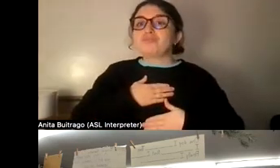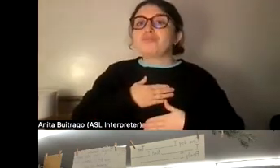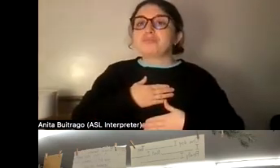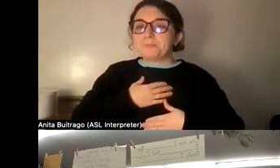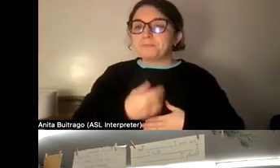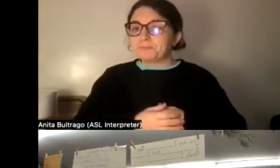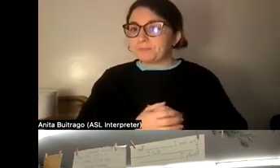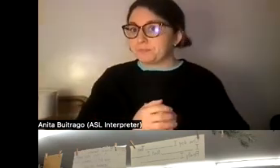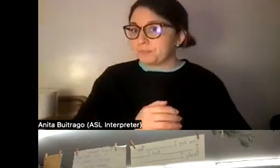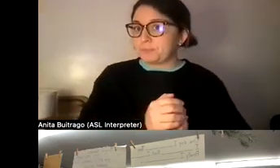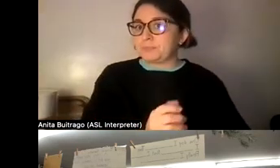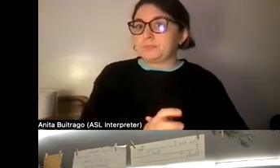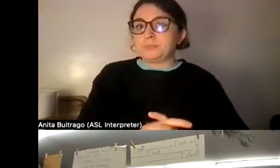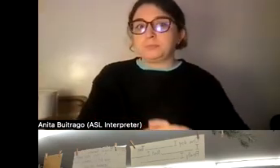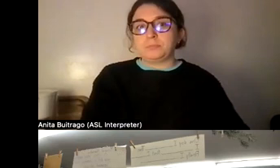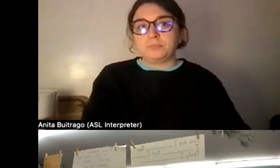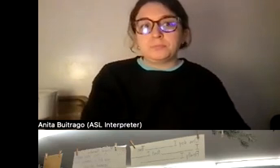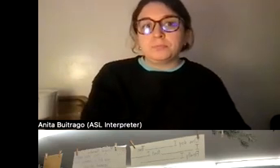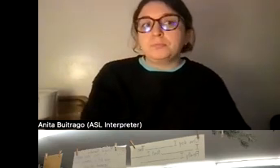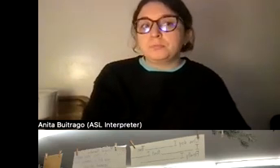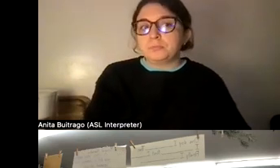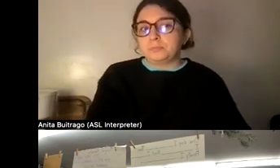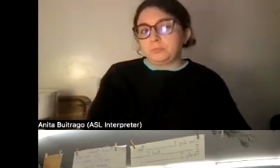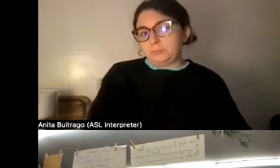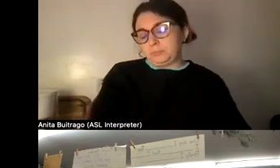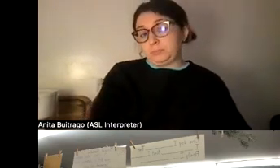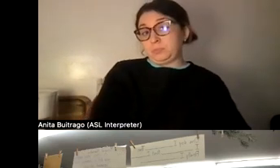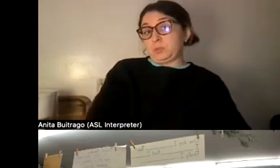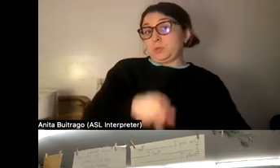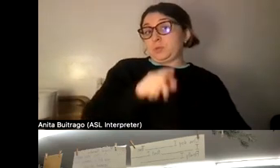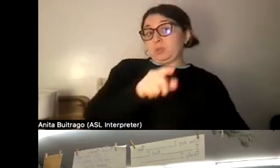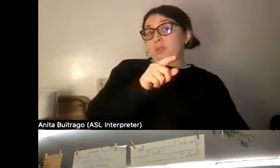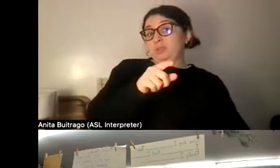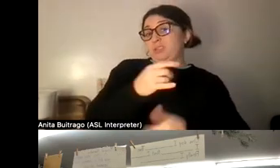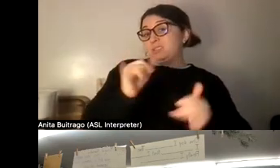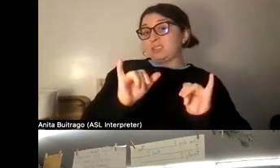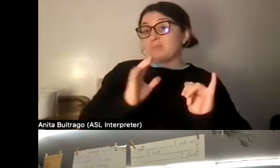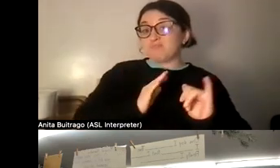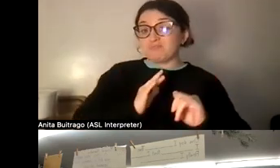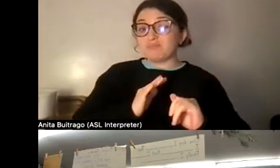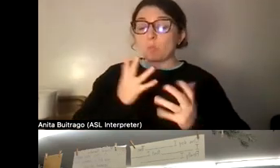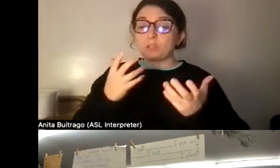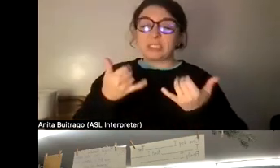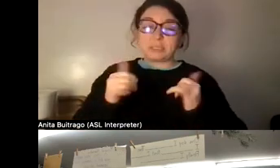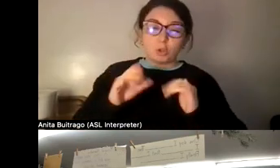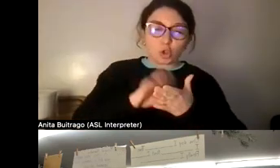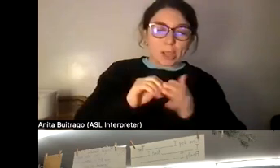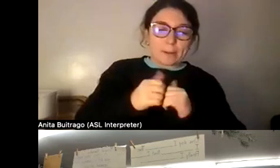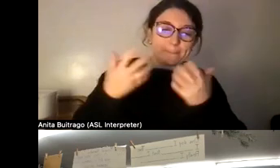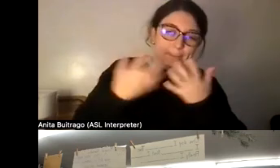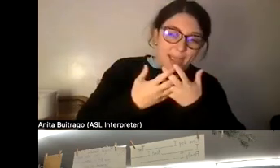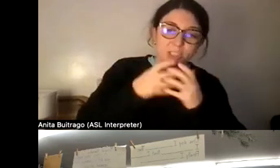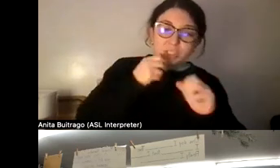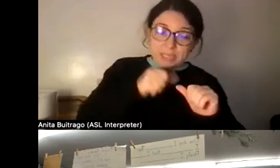So this is a fun one for kids that are still working on trying to match the letter with the sound. If you have a little tray, you can